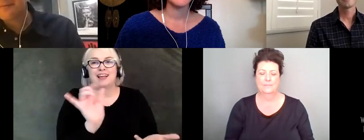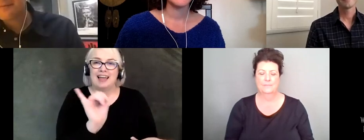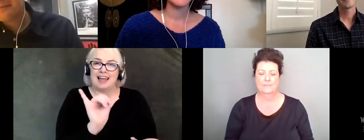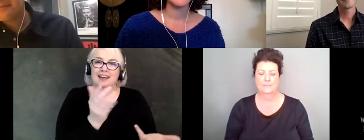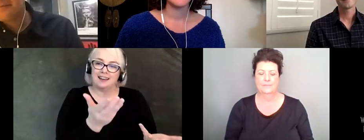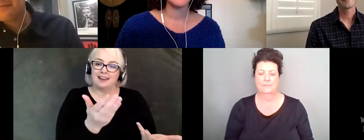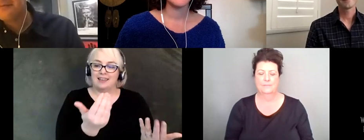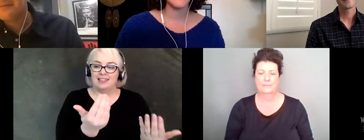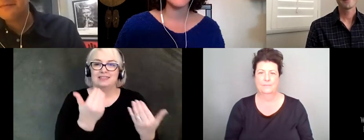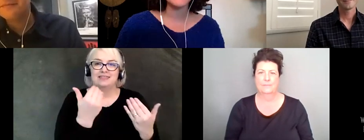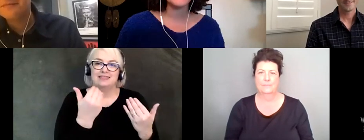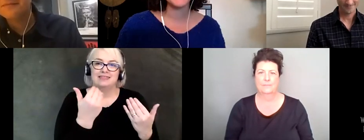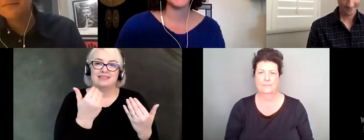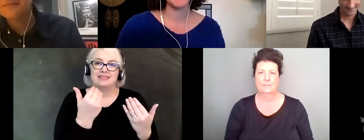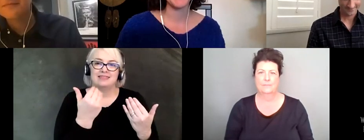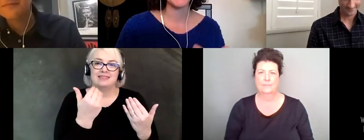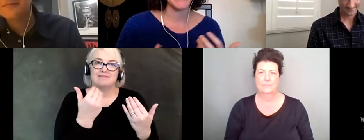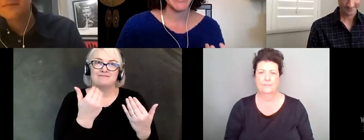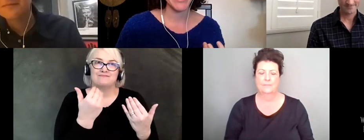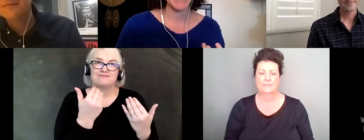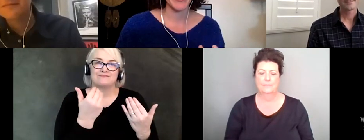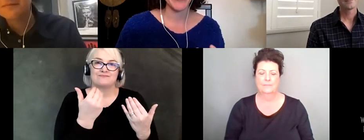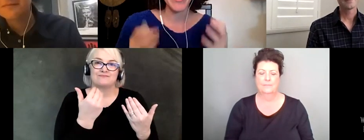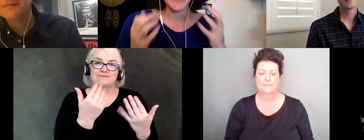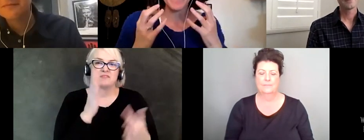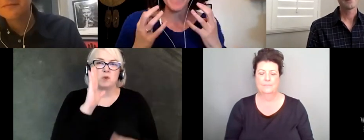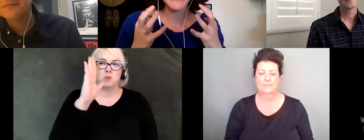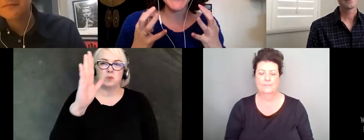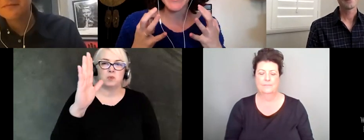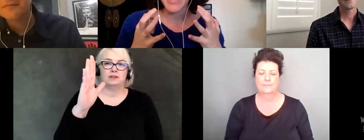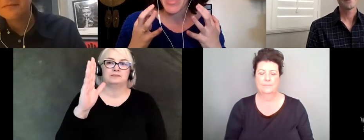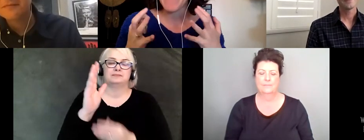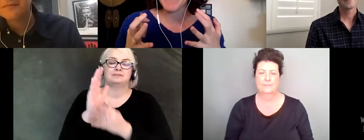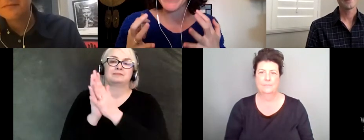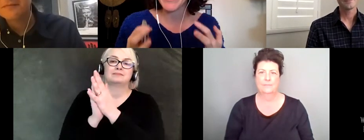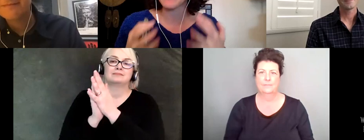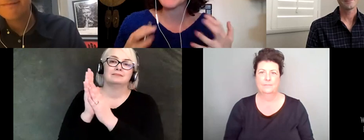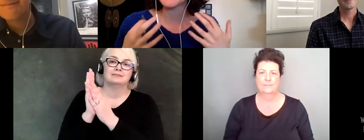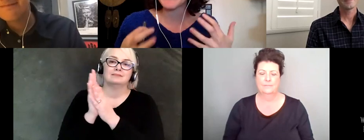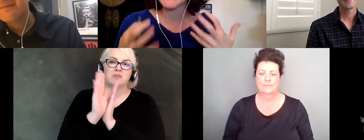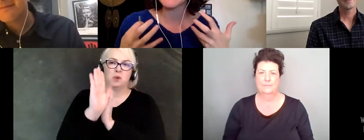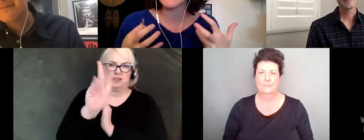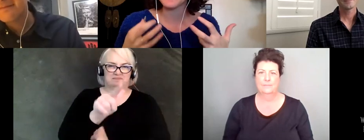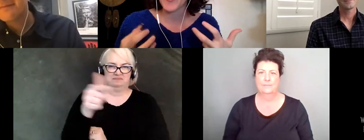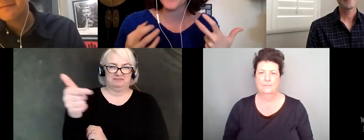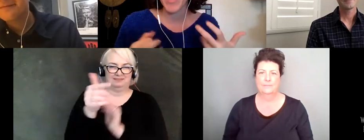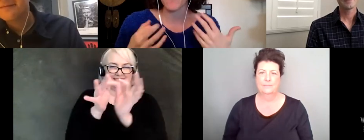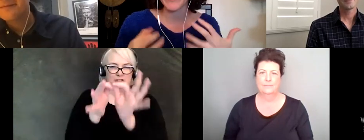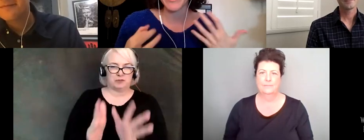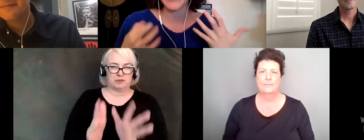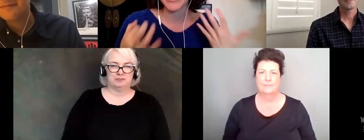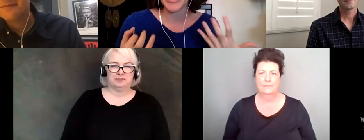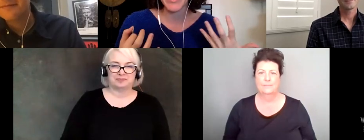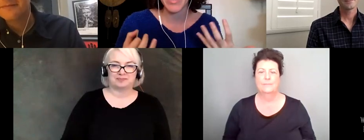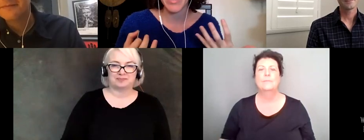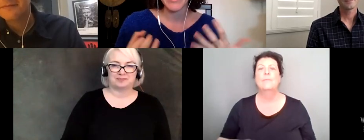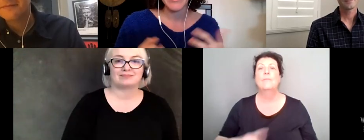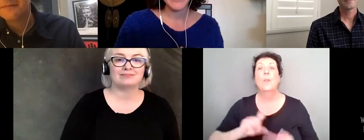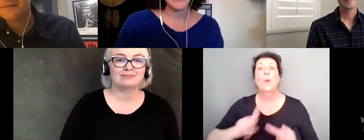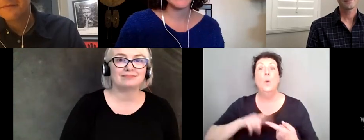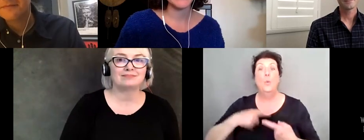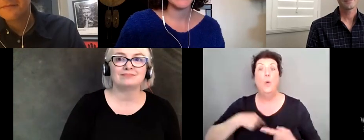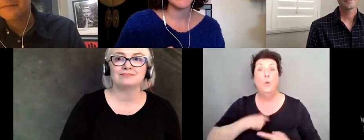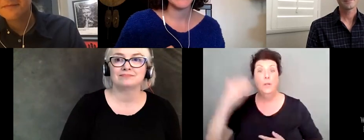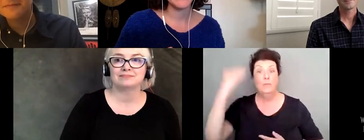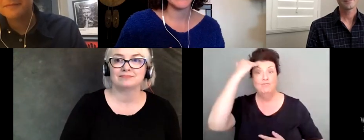and also sort of the most like basic mystery of like, what's going to happen. Like once we know that Wanda is doing it,